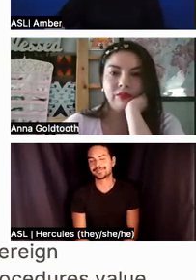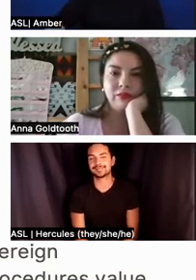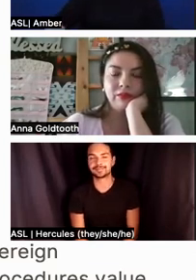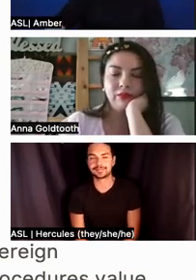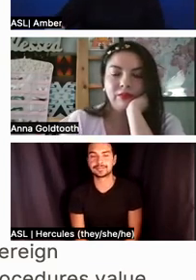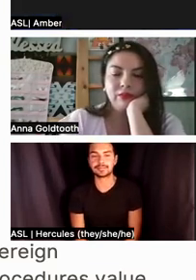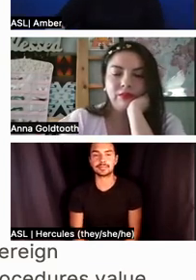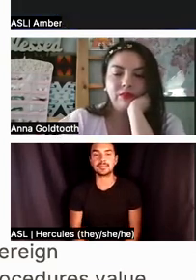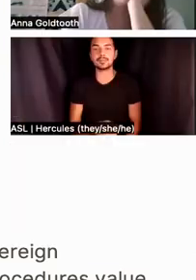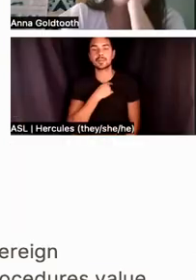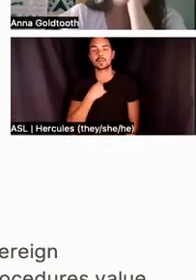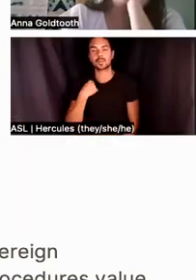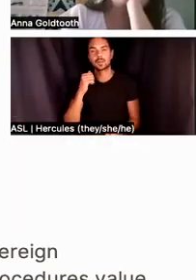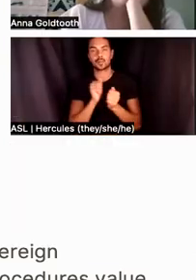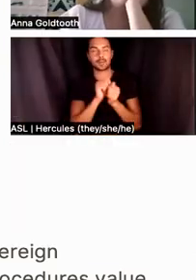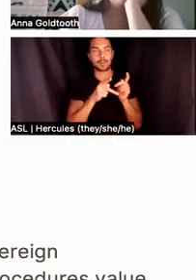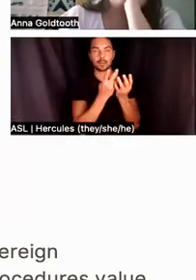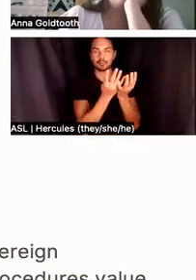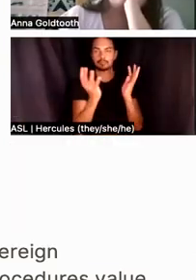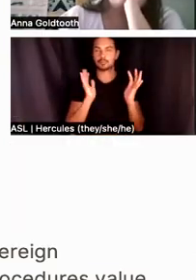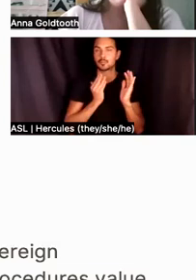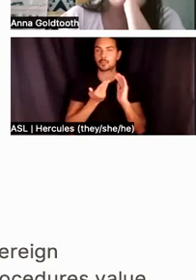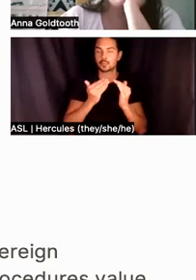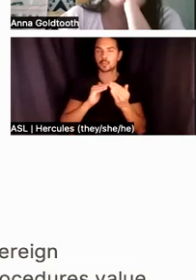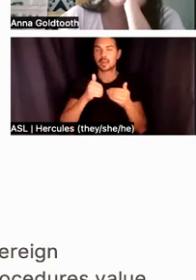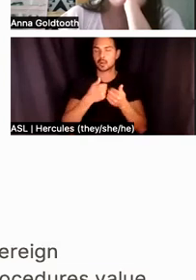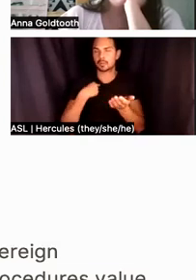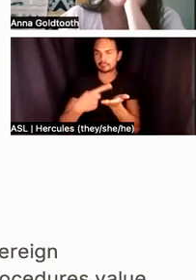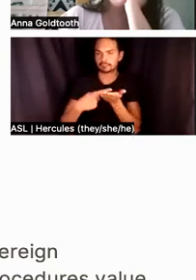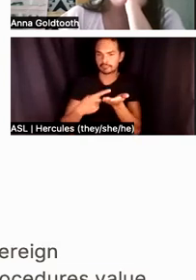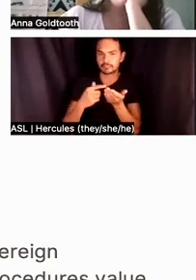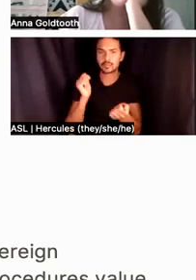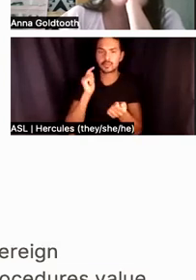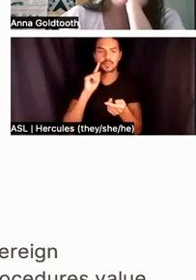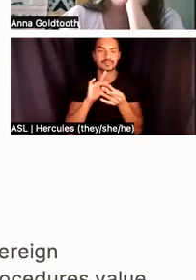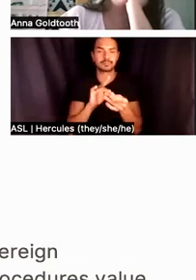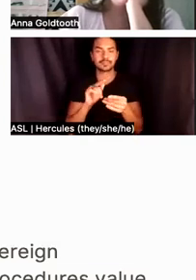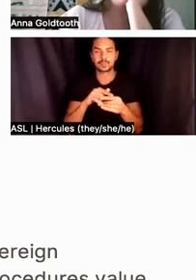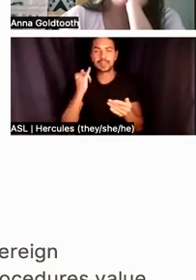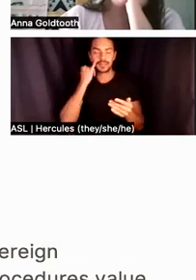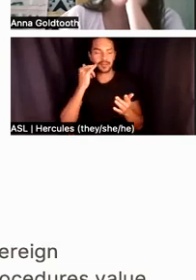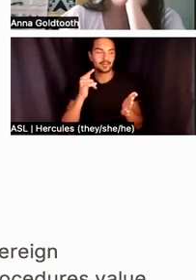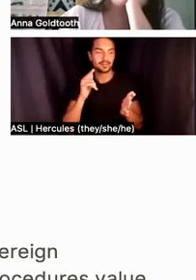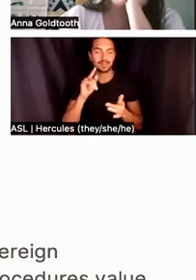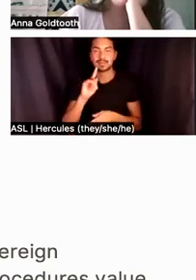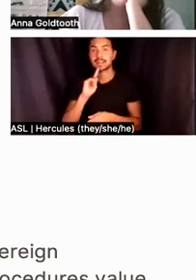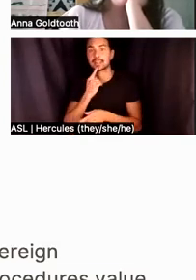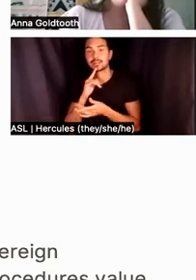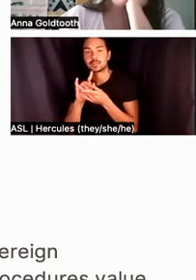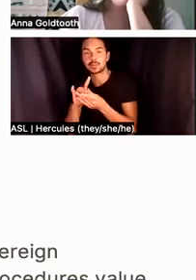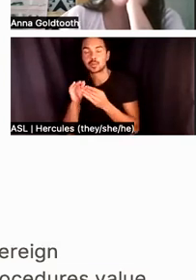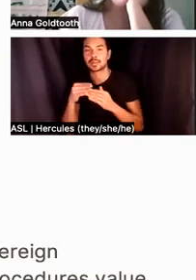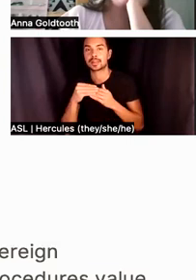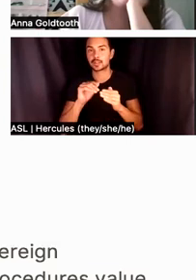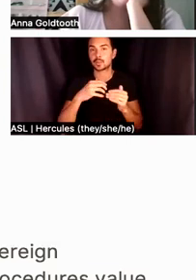criminal act, or if, it's the development of an intimate relationship, or if it's leading to a pregnancy, or if we're